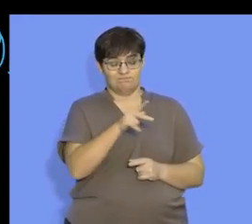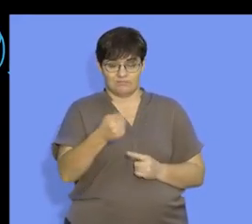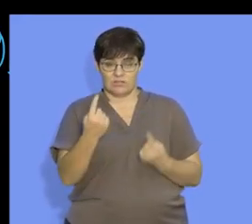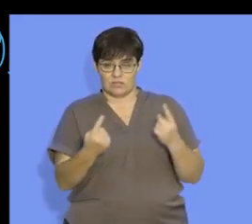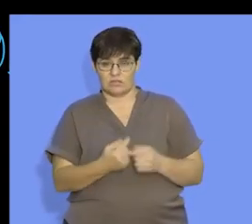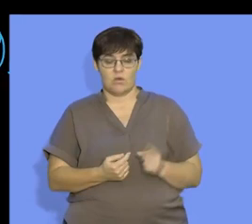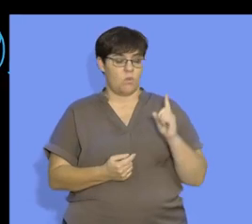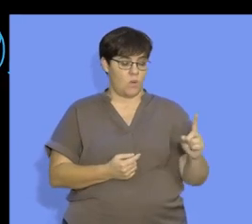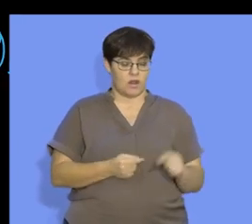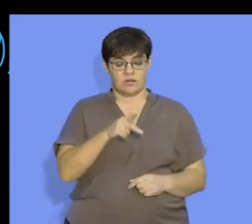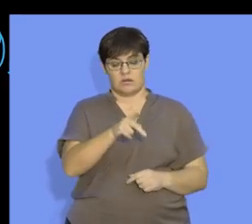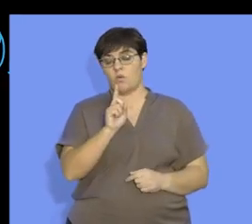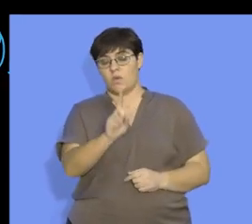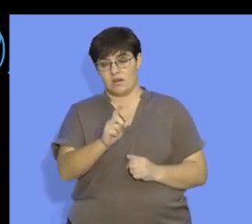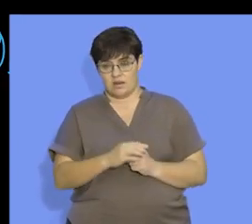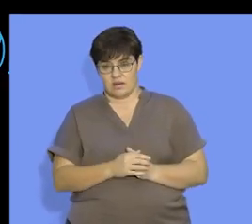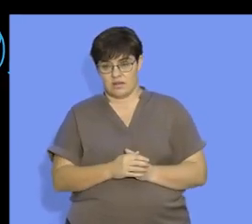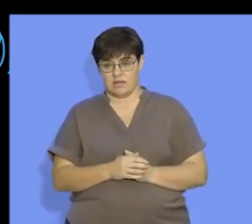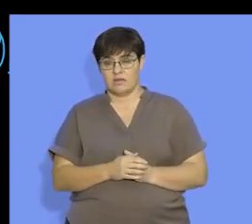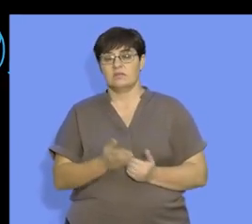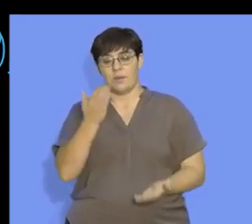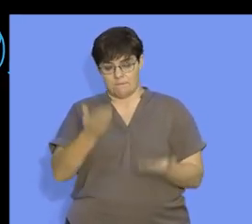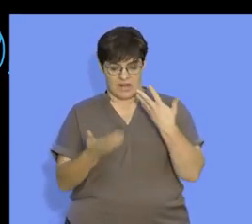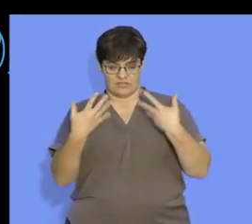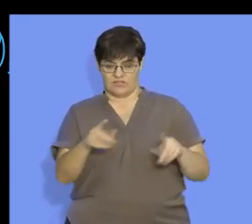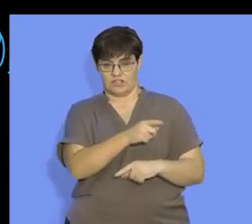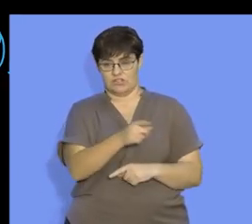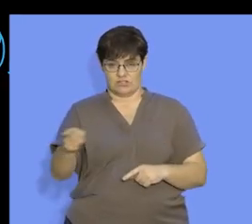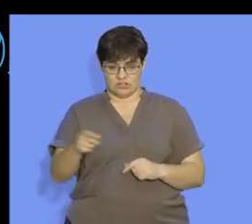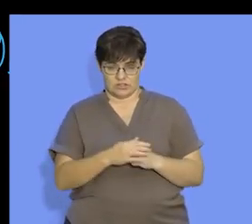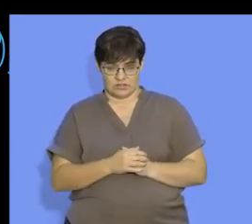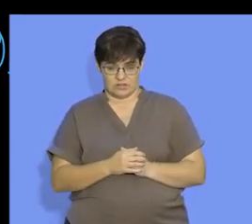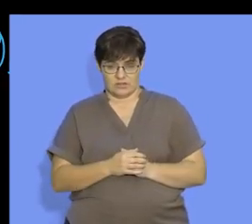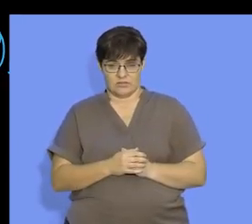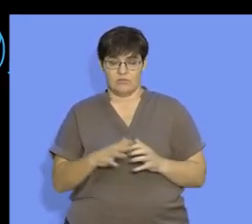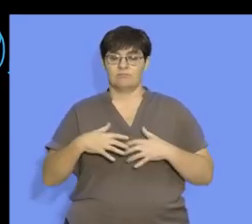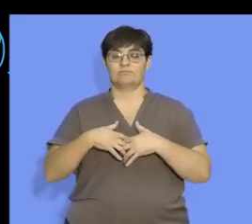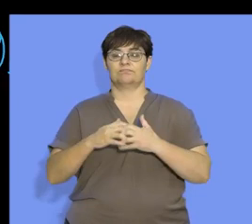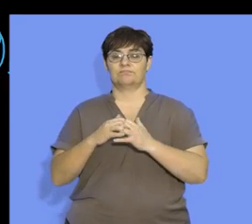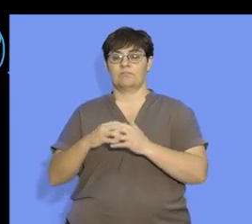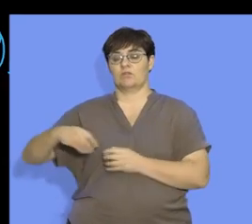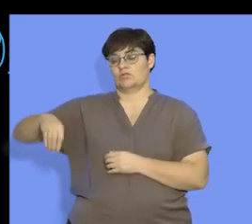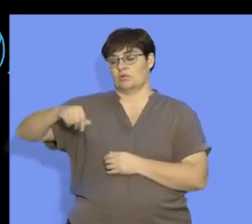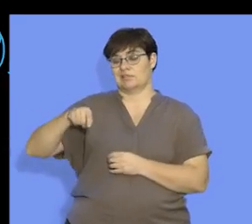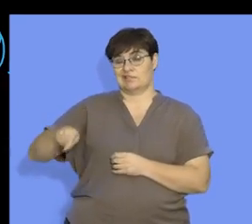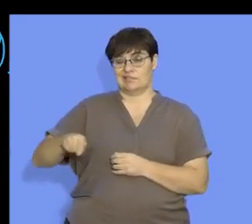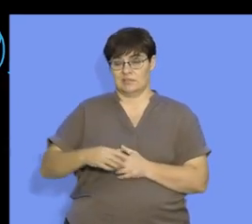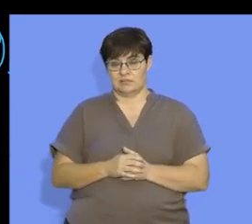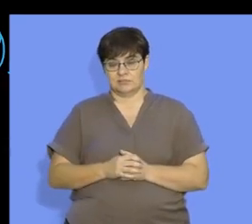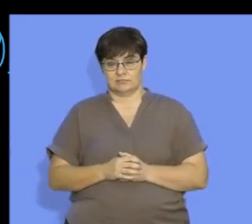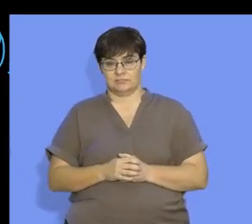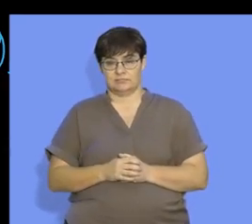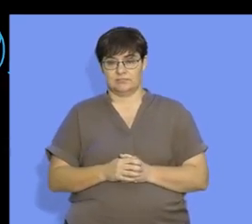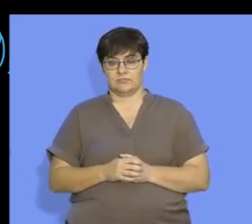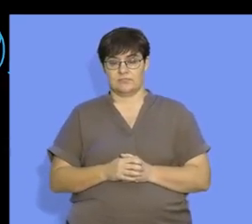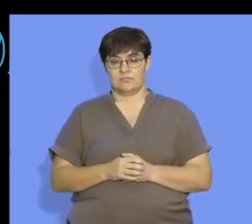react with each other is 1:1. So this is actually the balanced equation of reaction for the formation of our